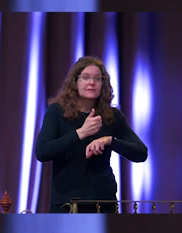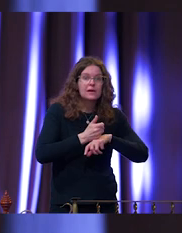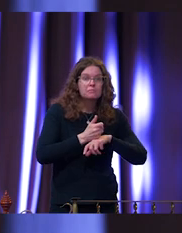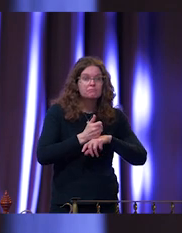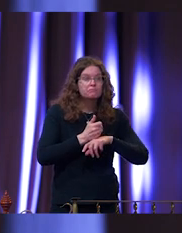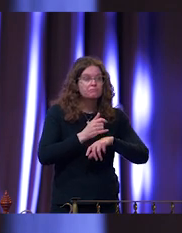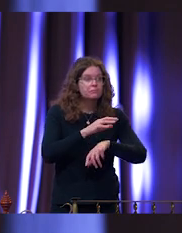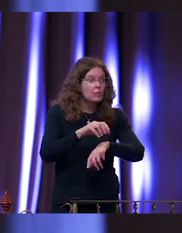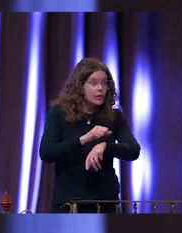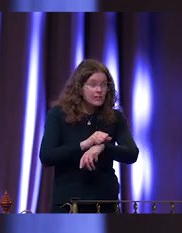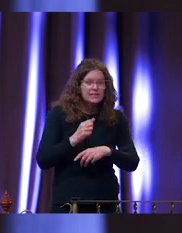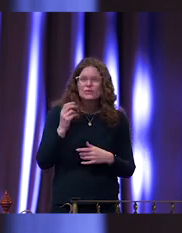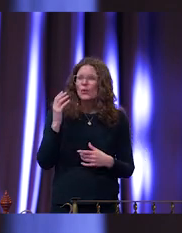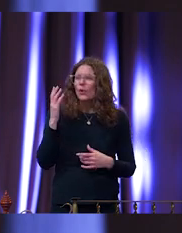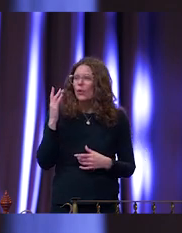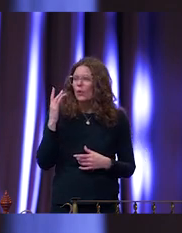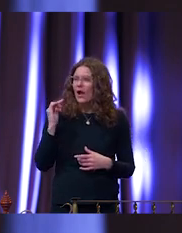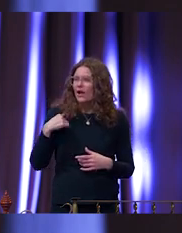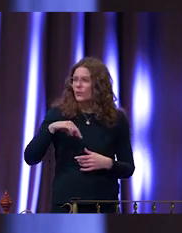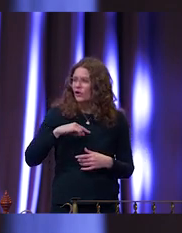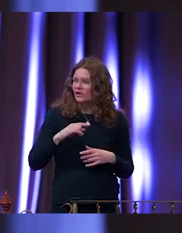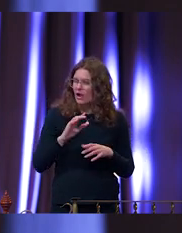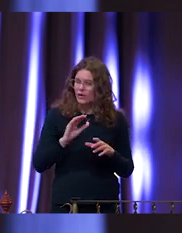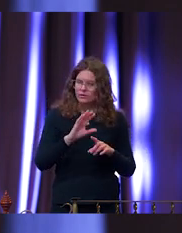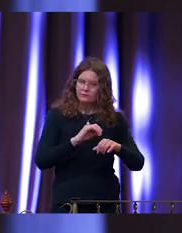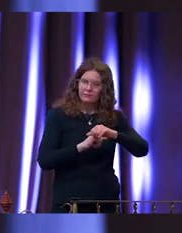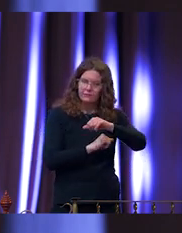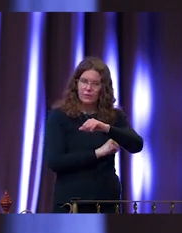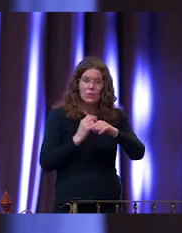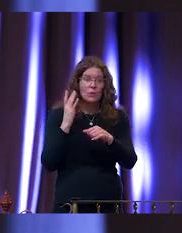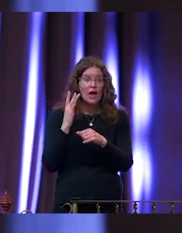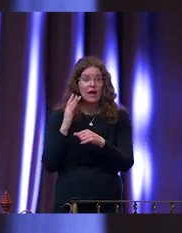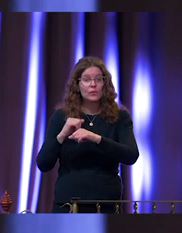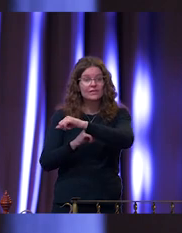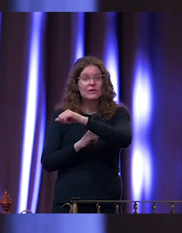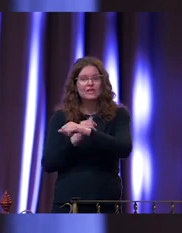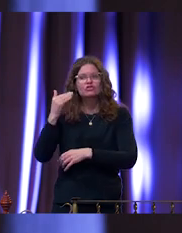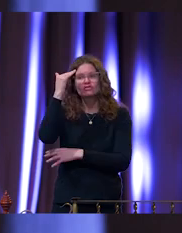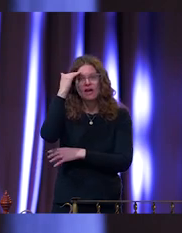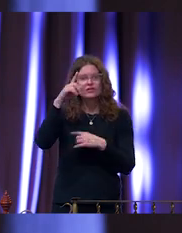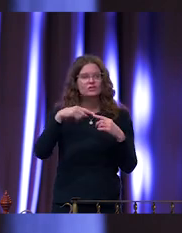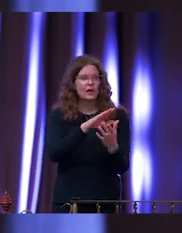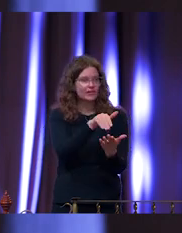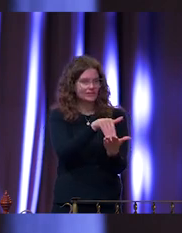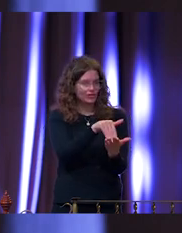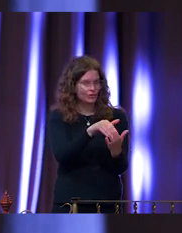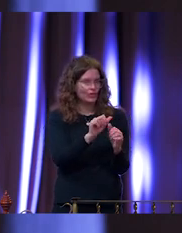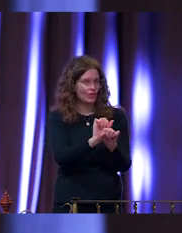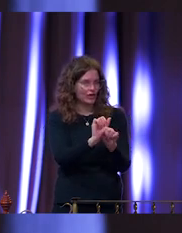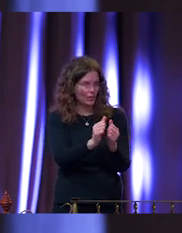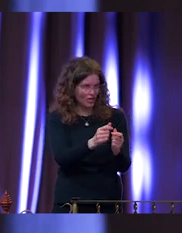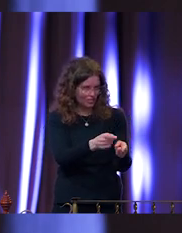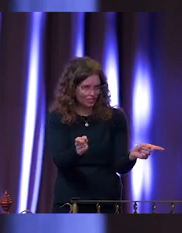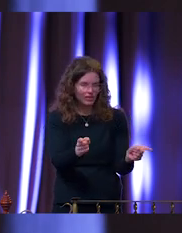part of the reason why we ended up in our role is because of foundational knowledge of the sector that we're working with. So for the arts, you